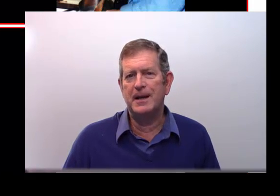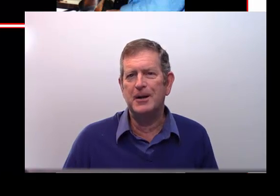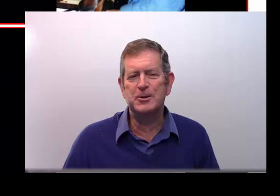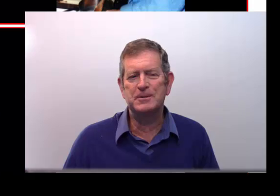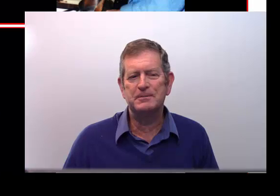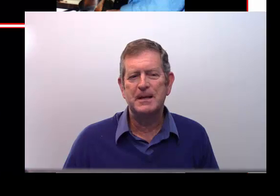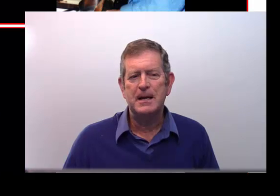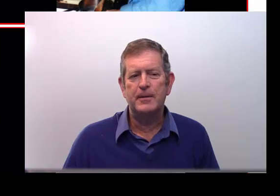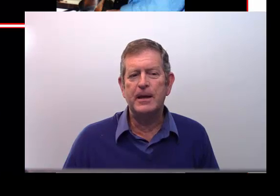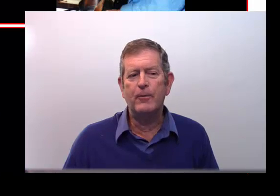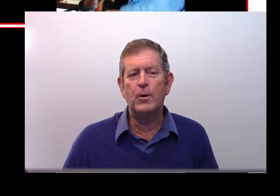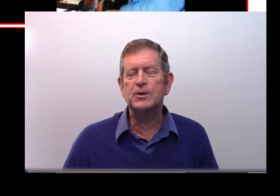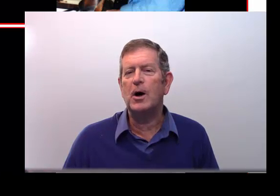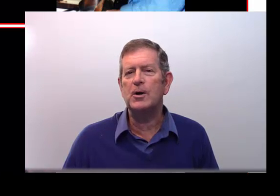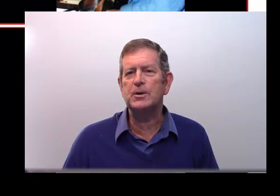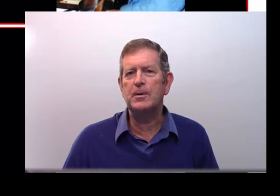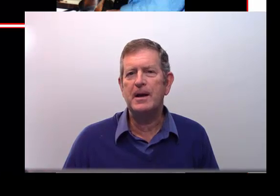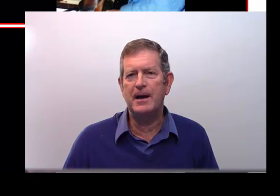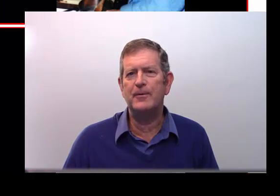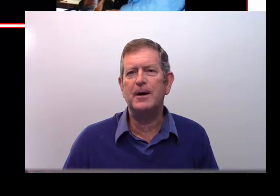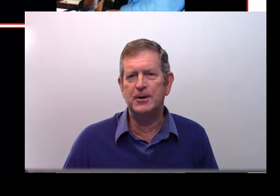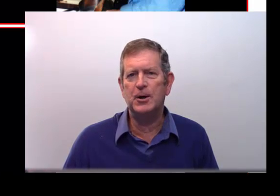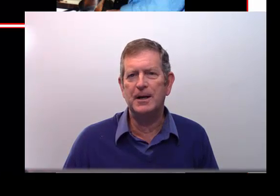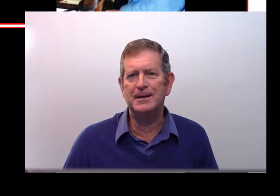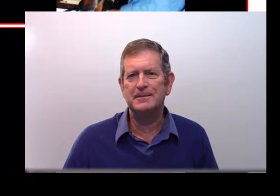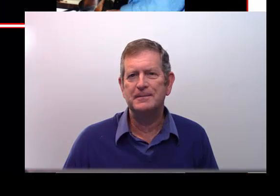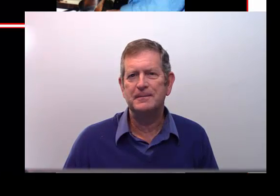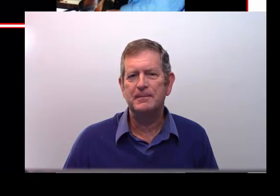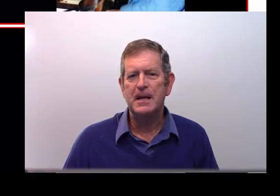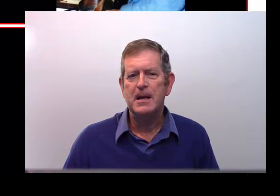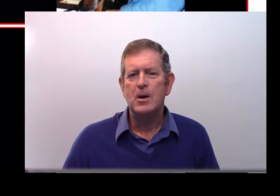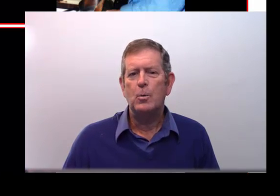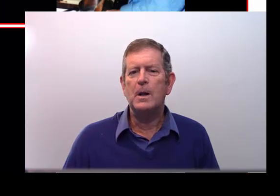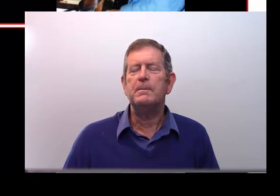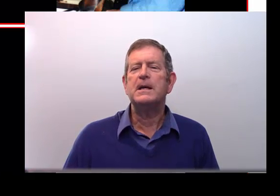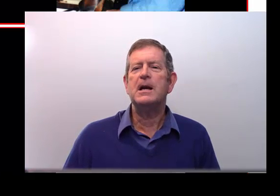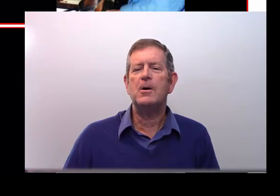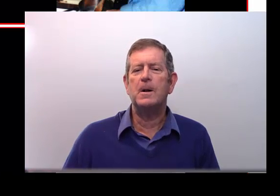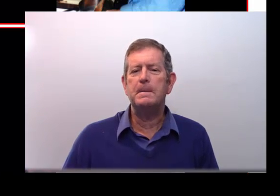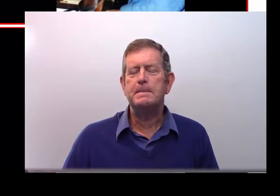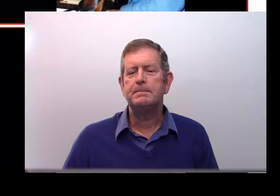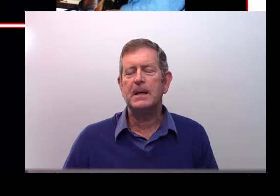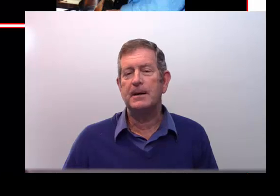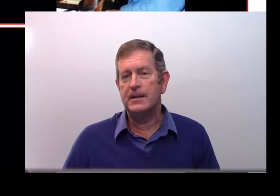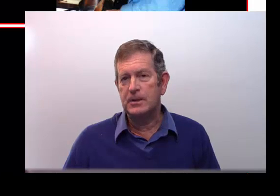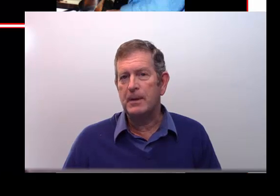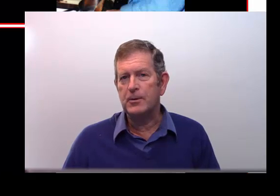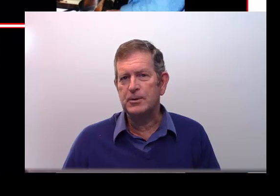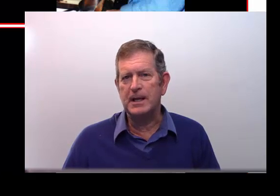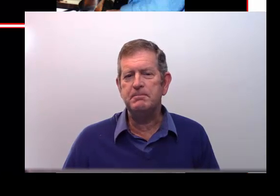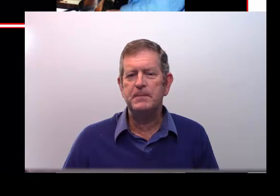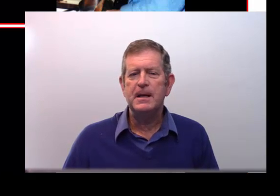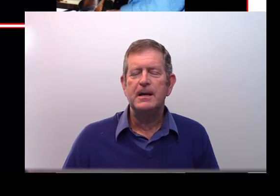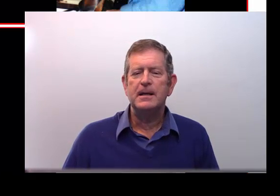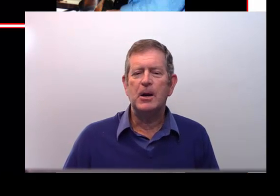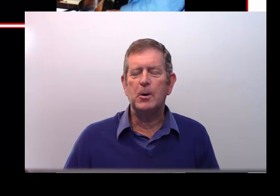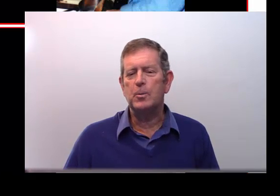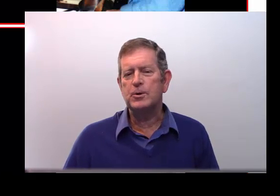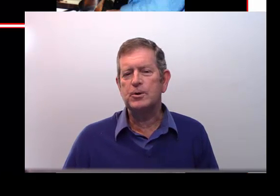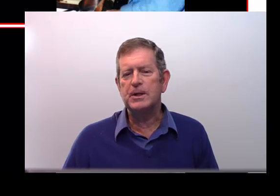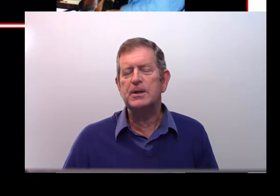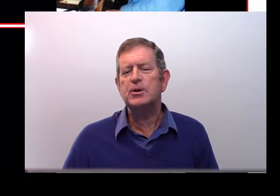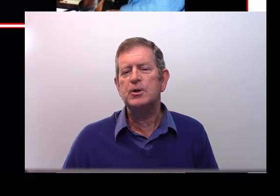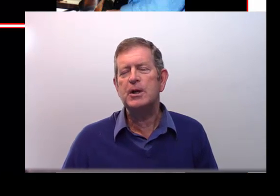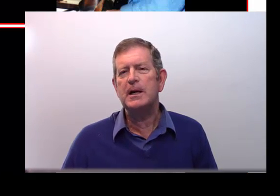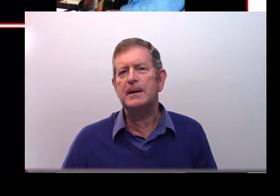much of anything else. They, of course, also have a dog. Well, Carol, that's the mother's name,